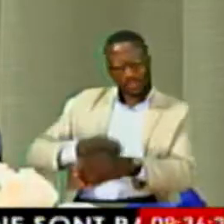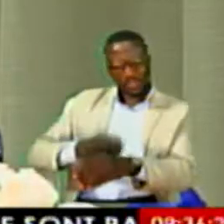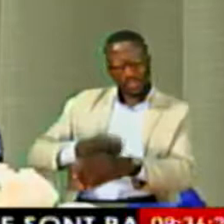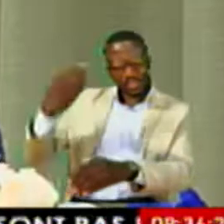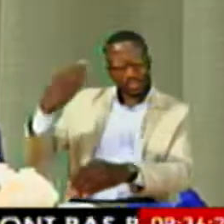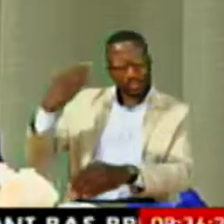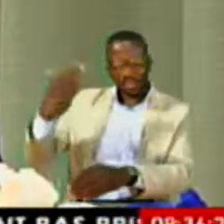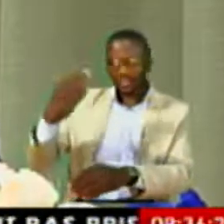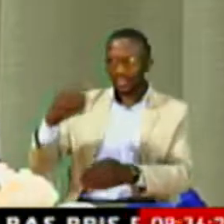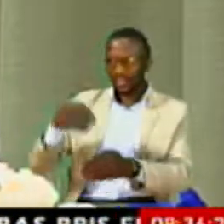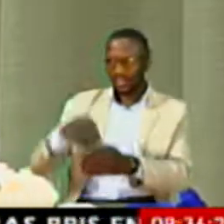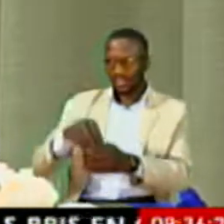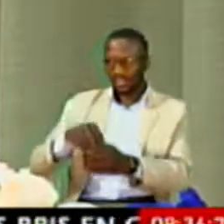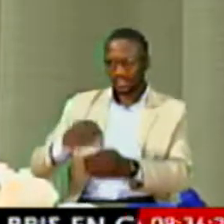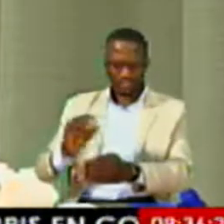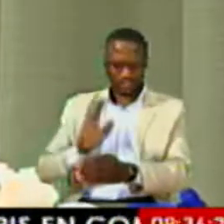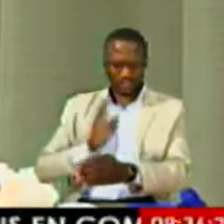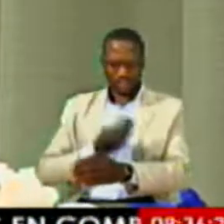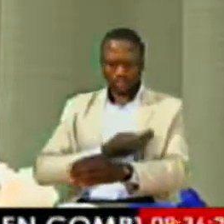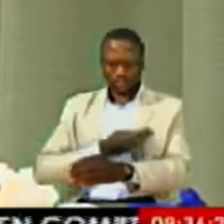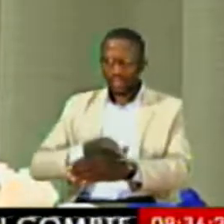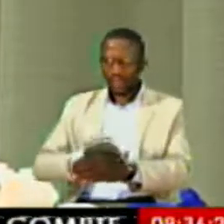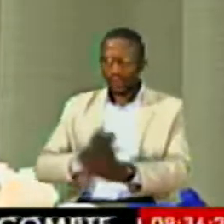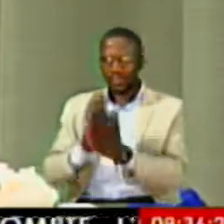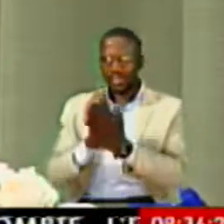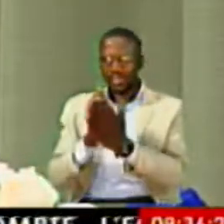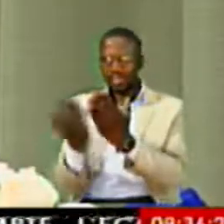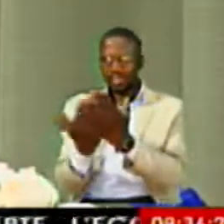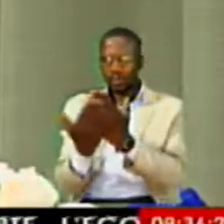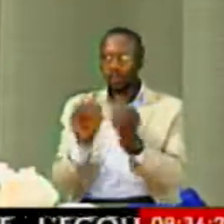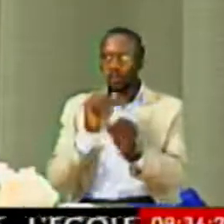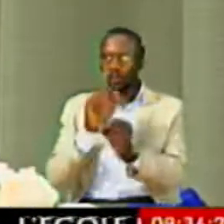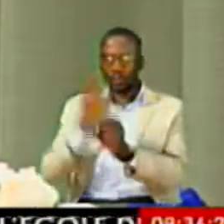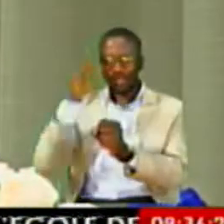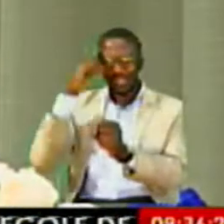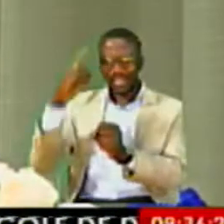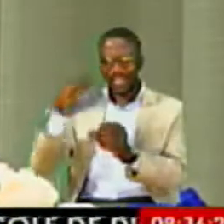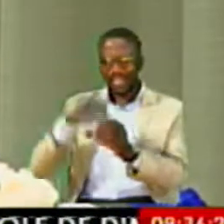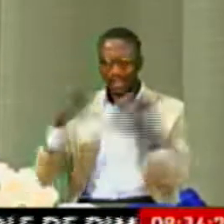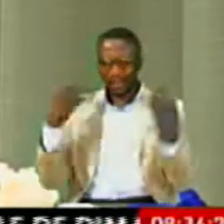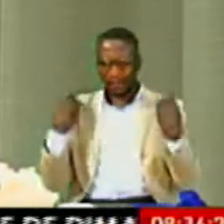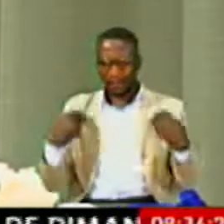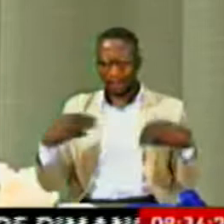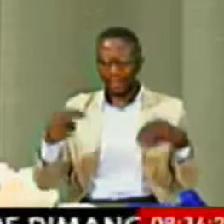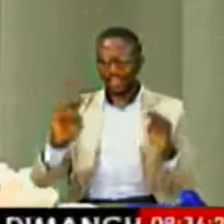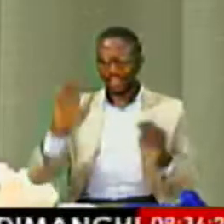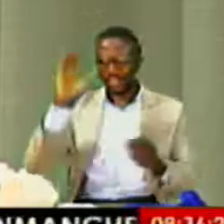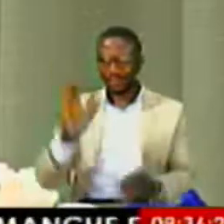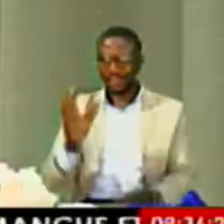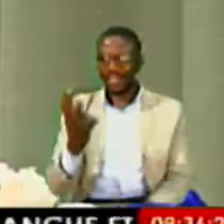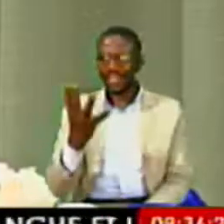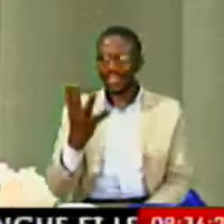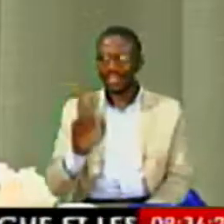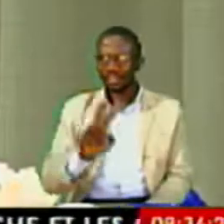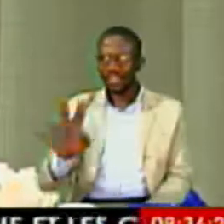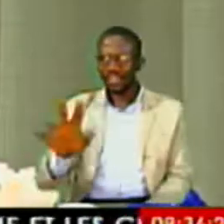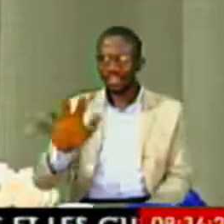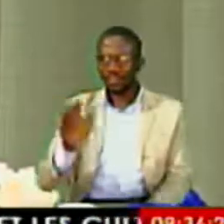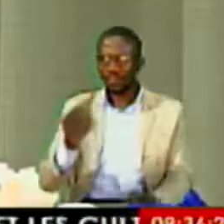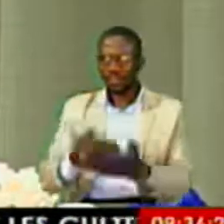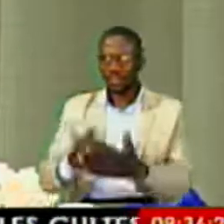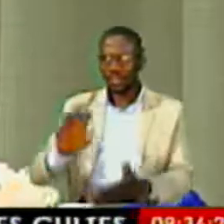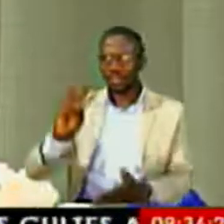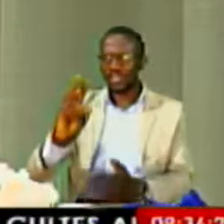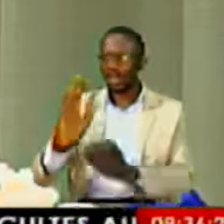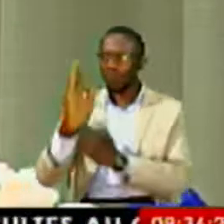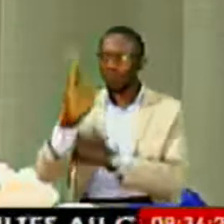age, selon sa parole de promesse, according to his word of Malachi promise, chapitre 4, Malachi 4, versets 5 et 6, verse 5 and 6, Dieu a envoyé un